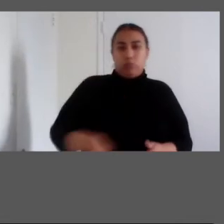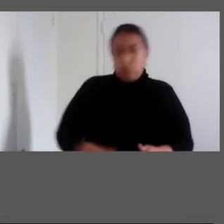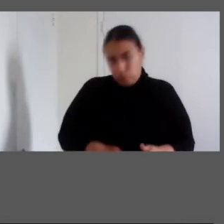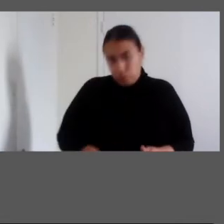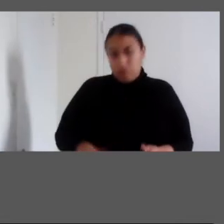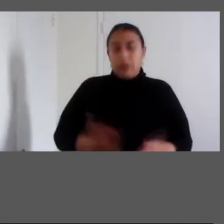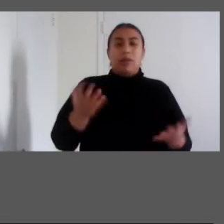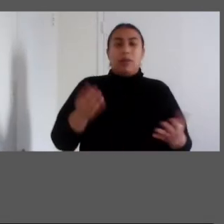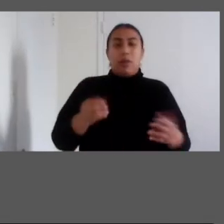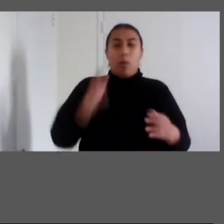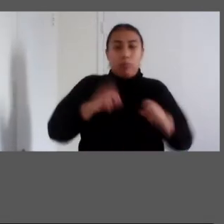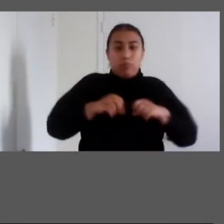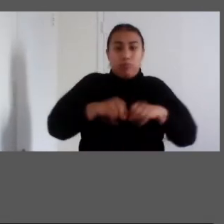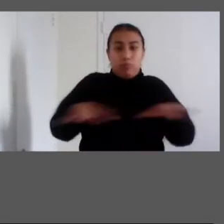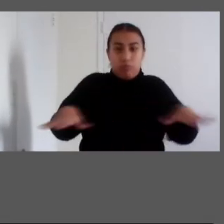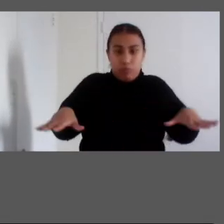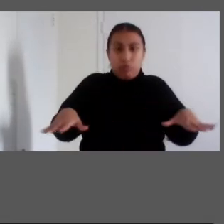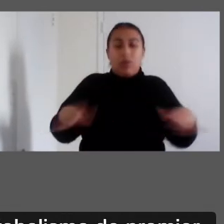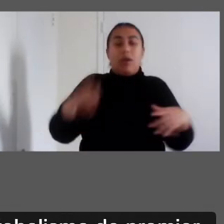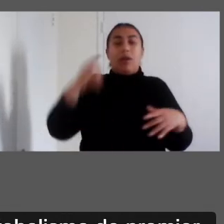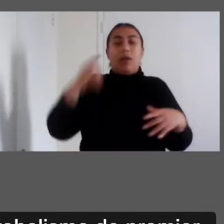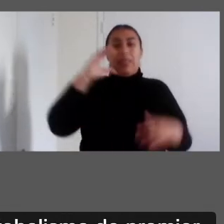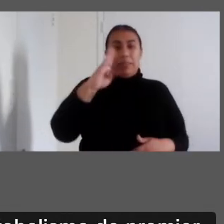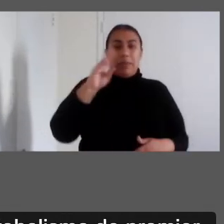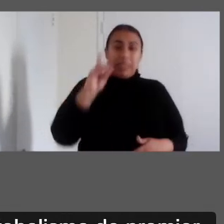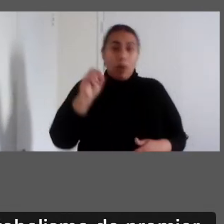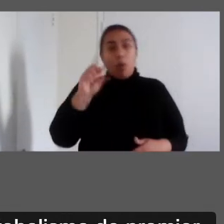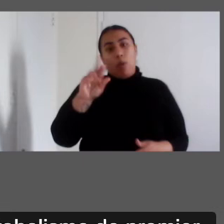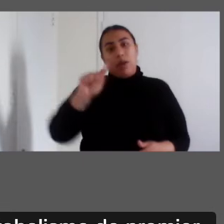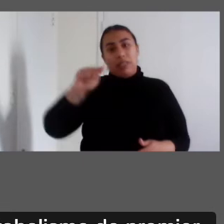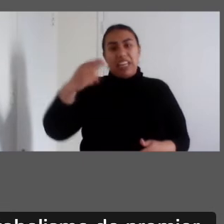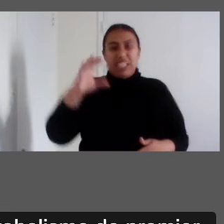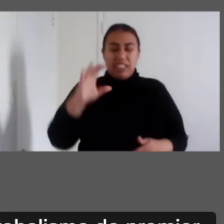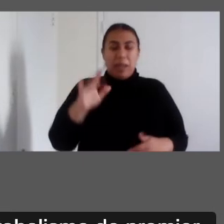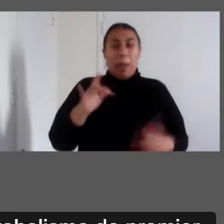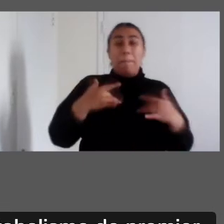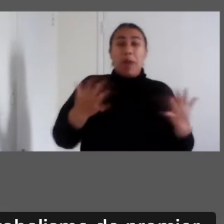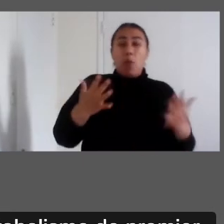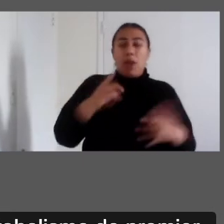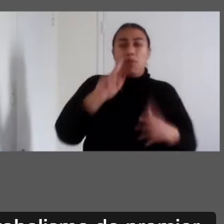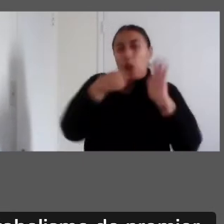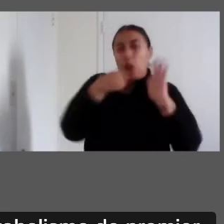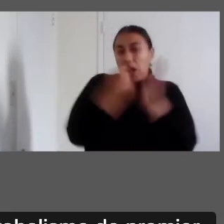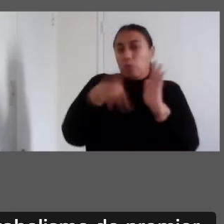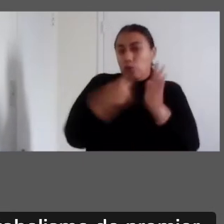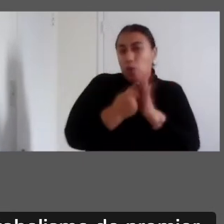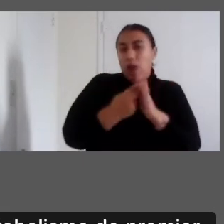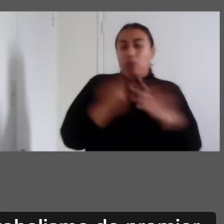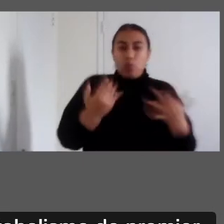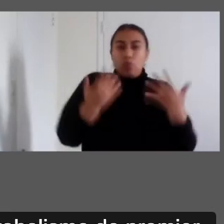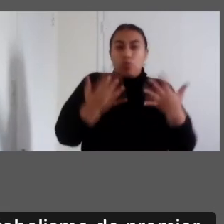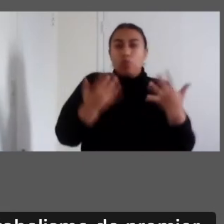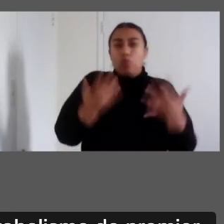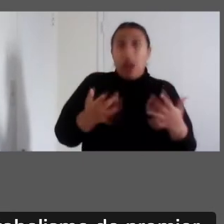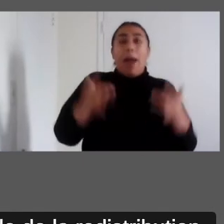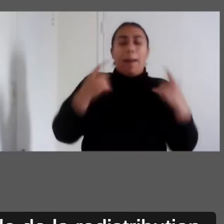have the same metabolism required by the body, which is first pass metabolism. So whether it's an oil, a capsule, or a chocolate,